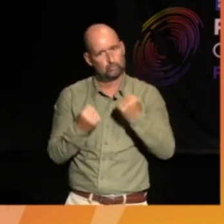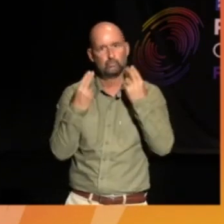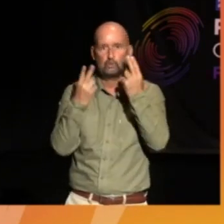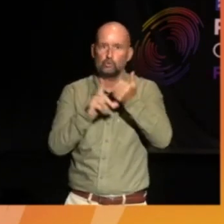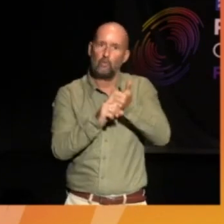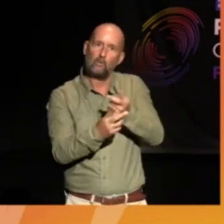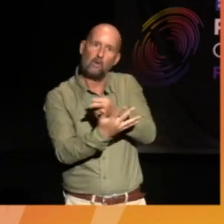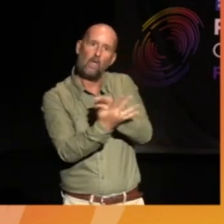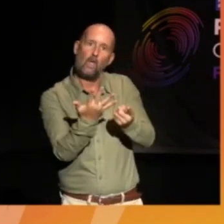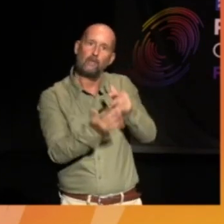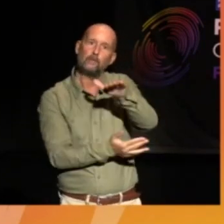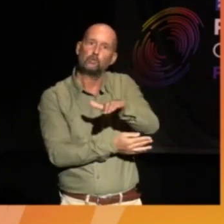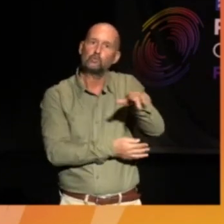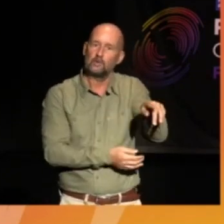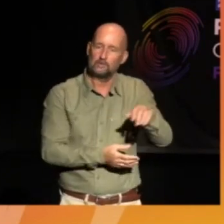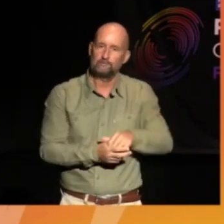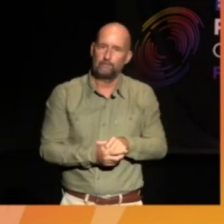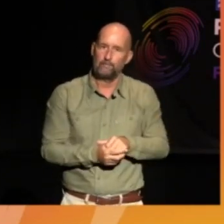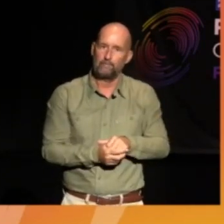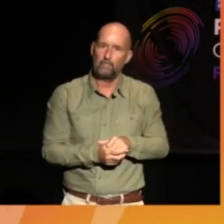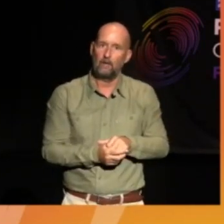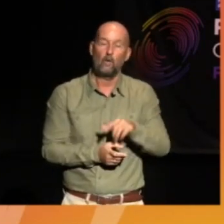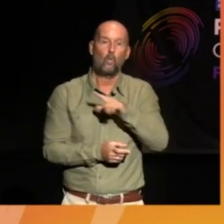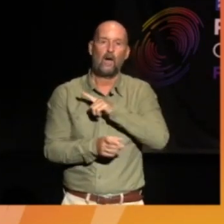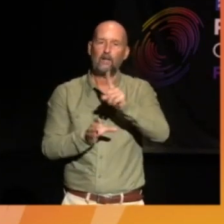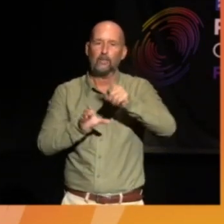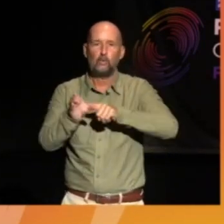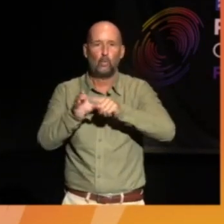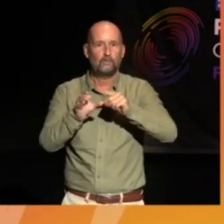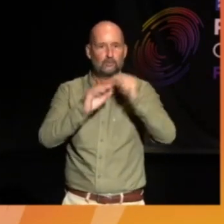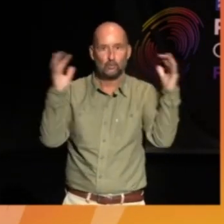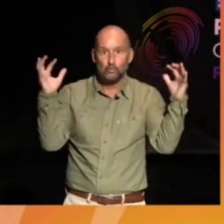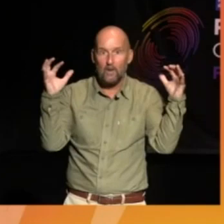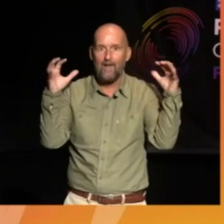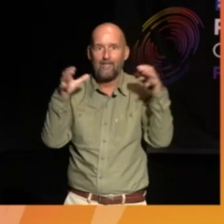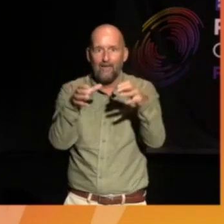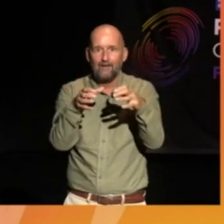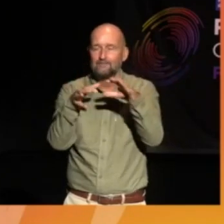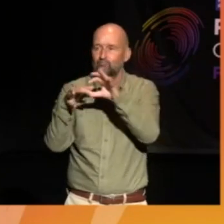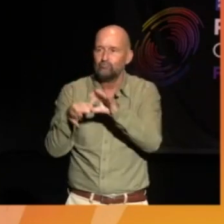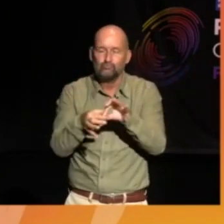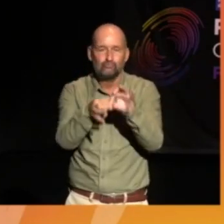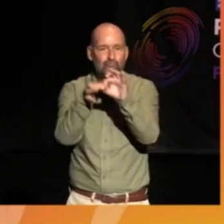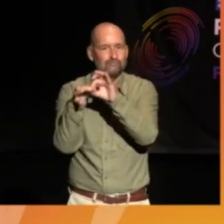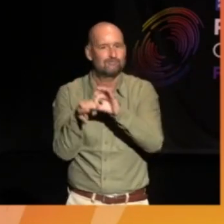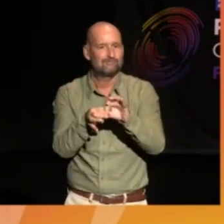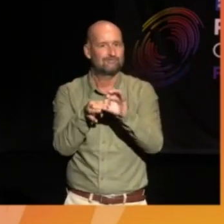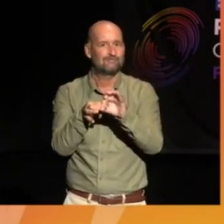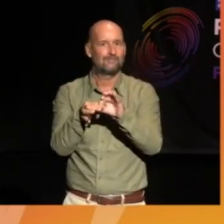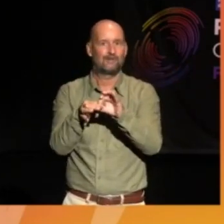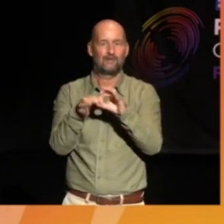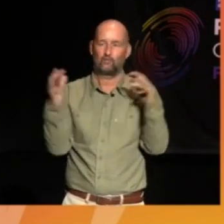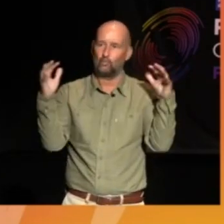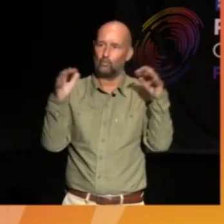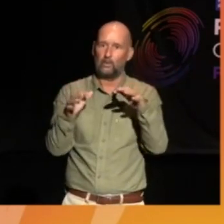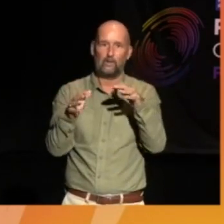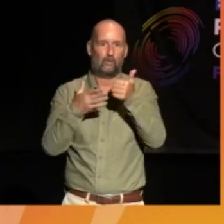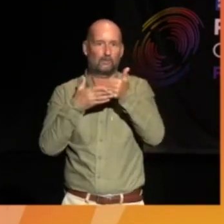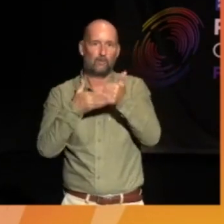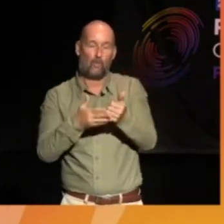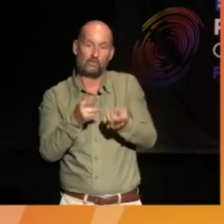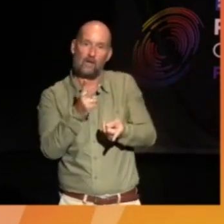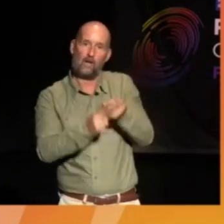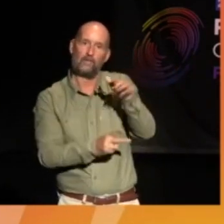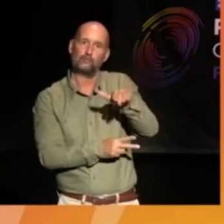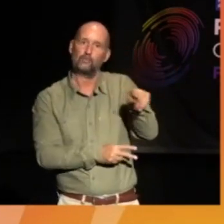and to bring all the youth together, where we are going to speak for the other children who